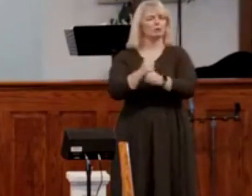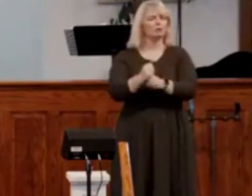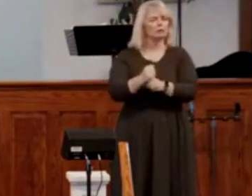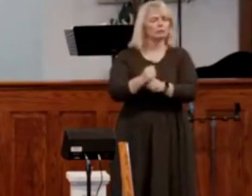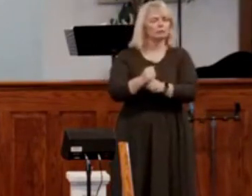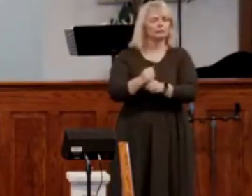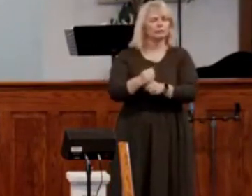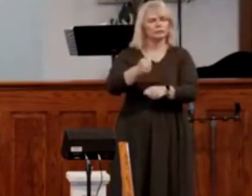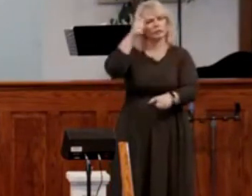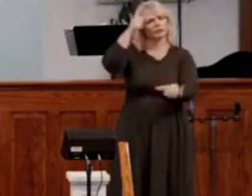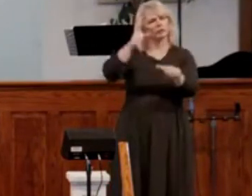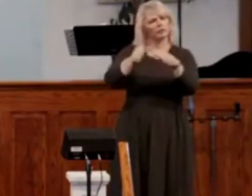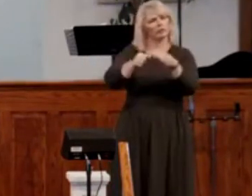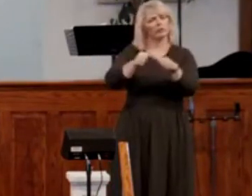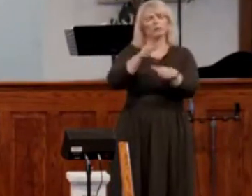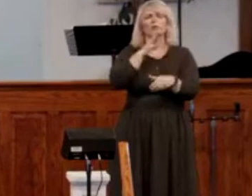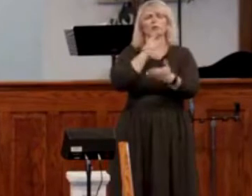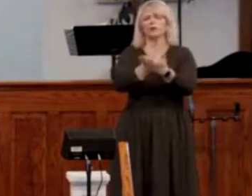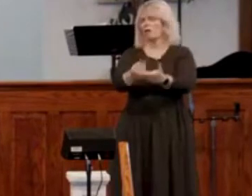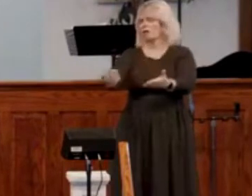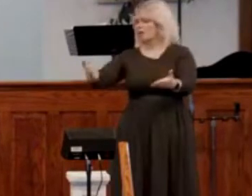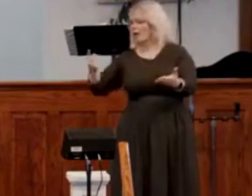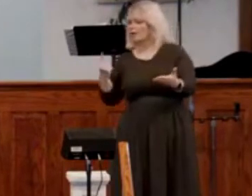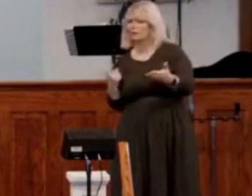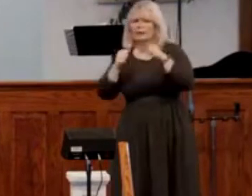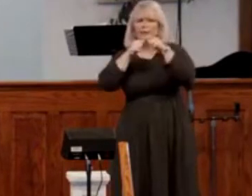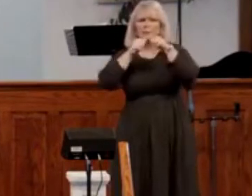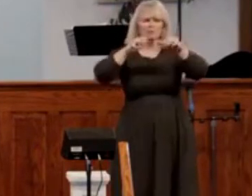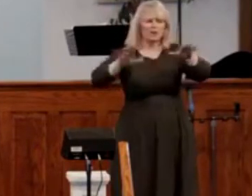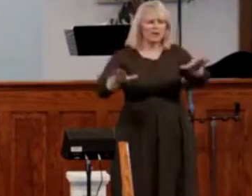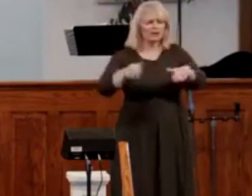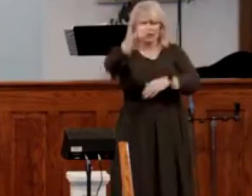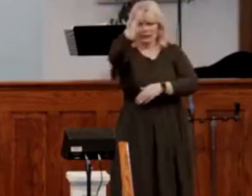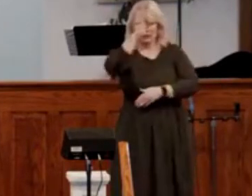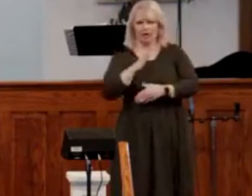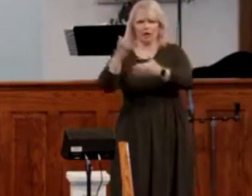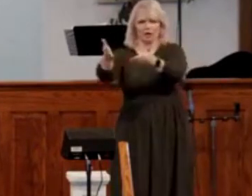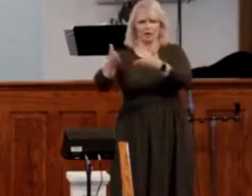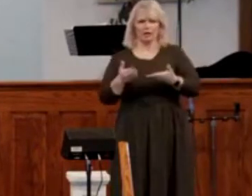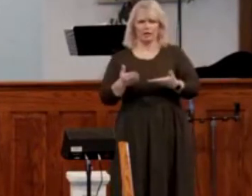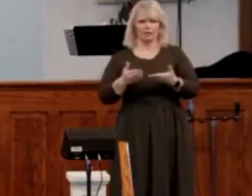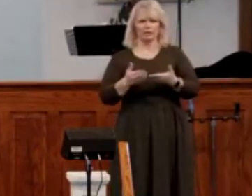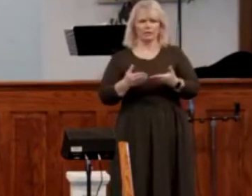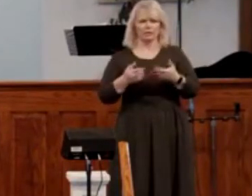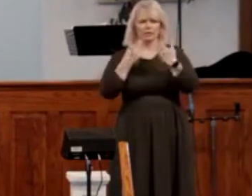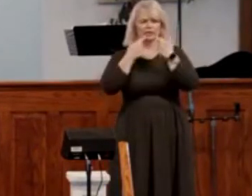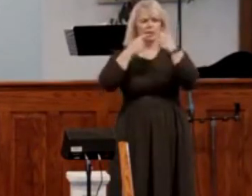we talked last week about the command, the blessing that God gives is in the form of a command?